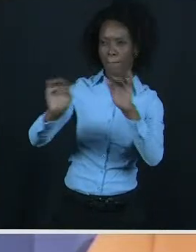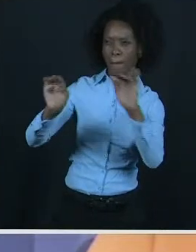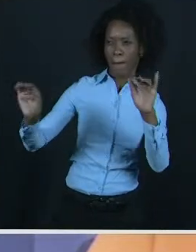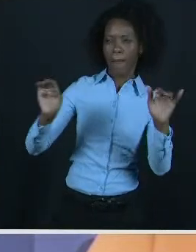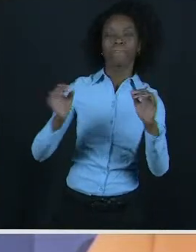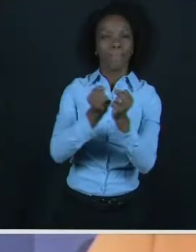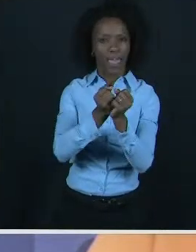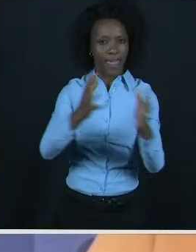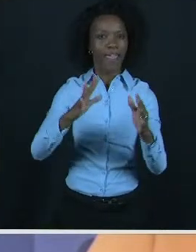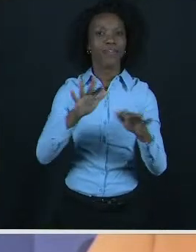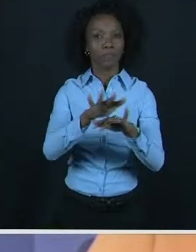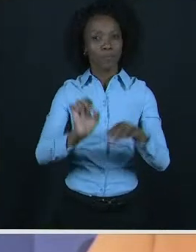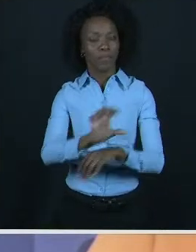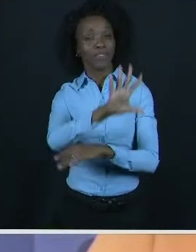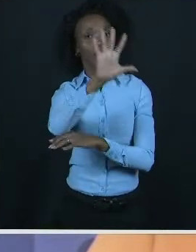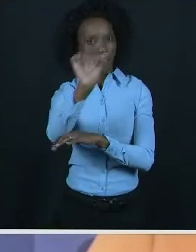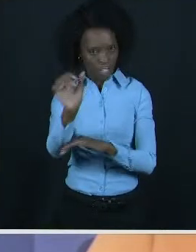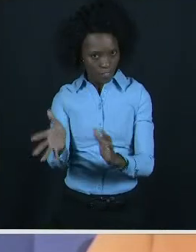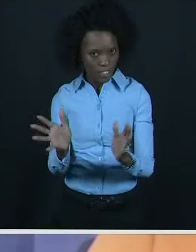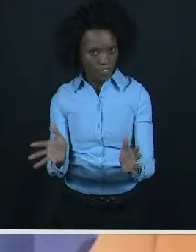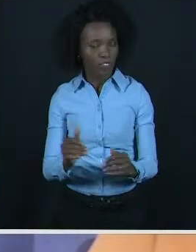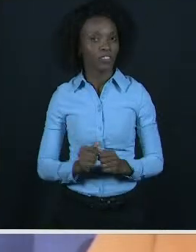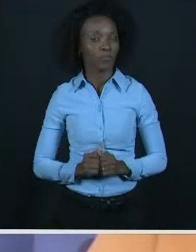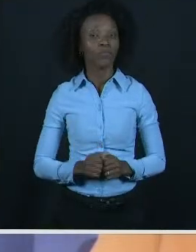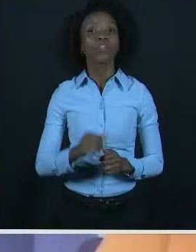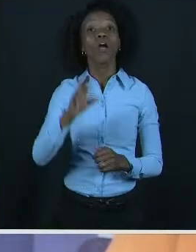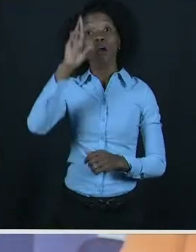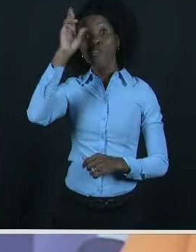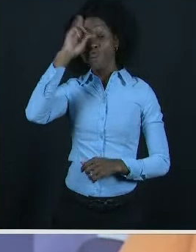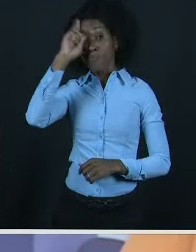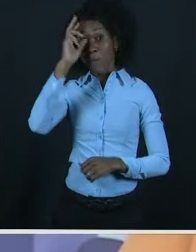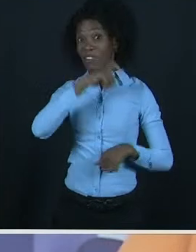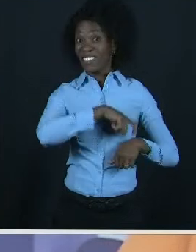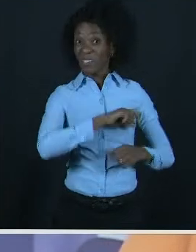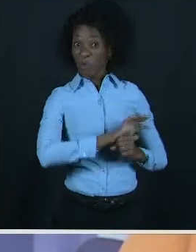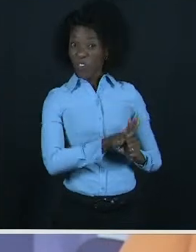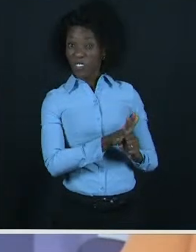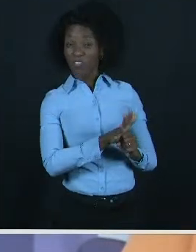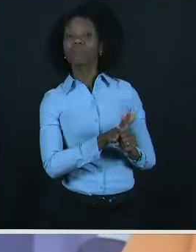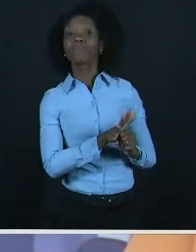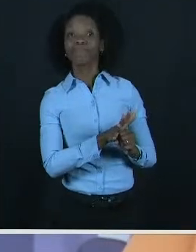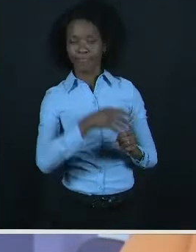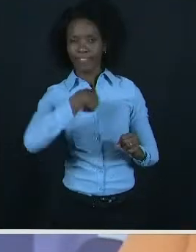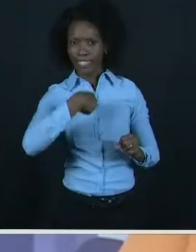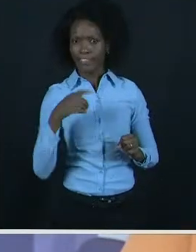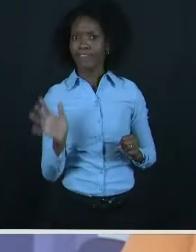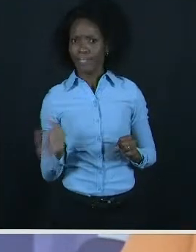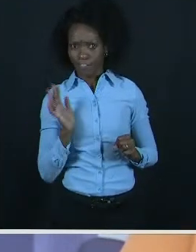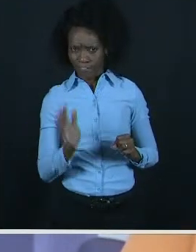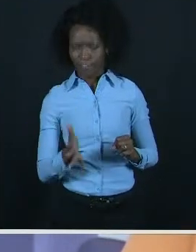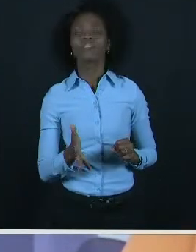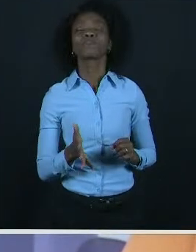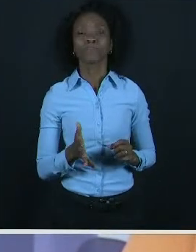Africans. You will recall that during the COVID pandemic, I made it a special effort